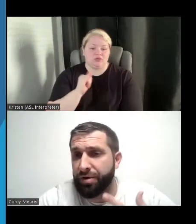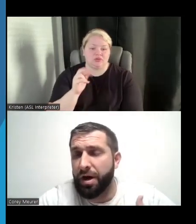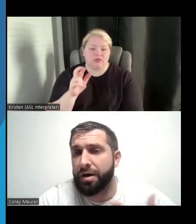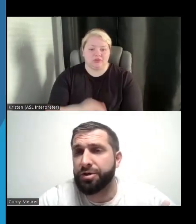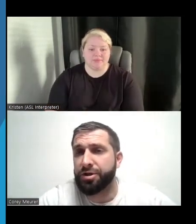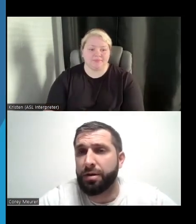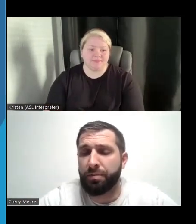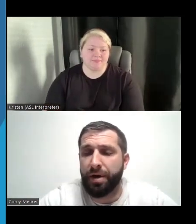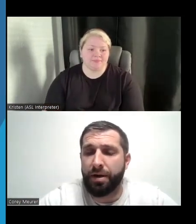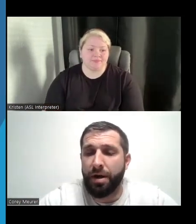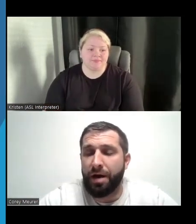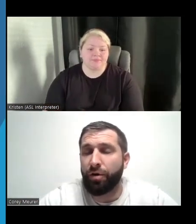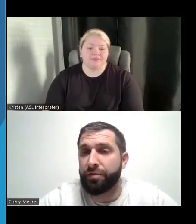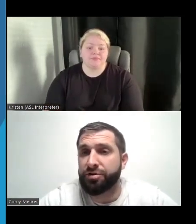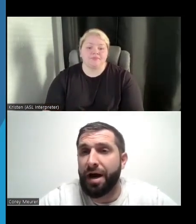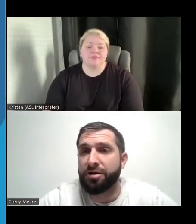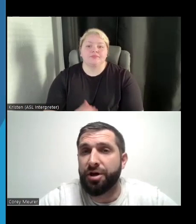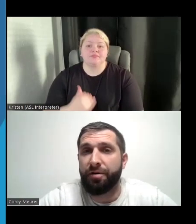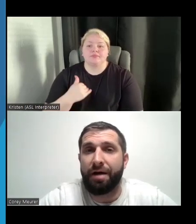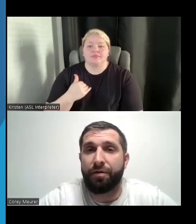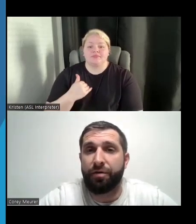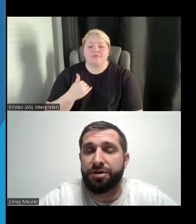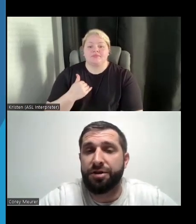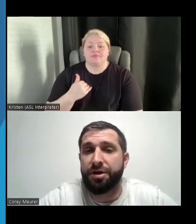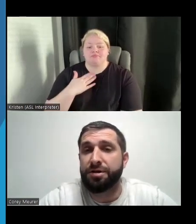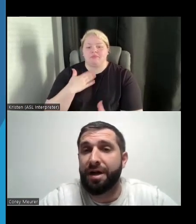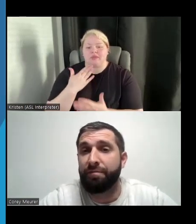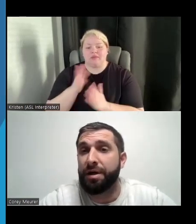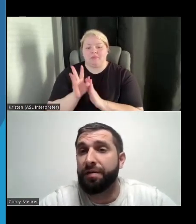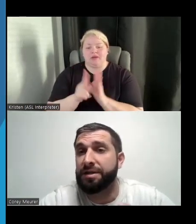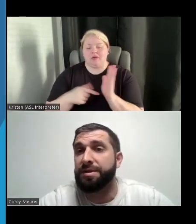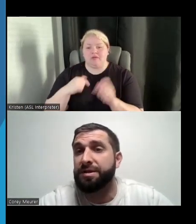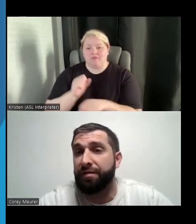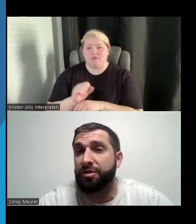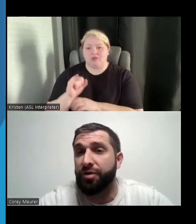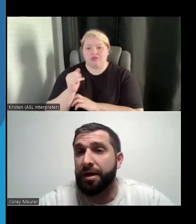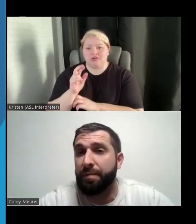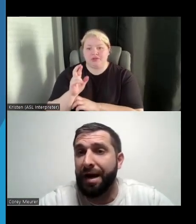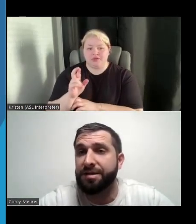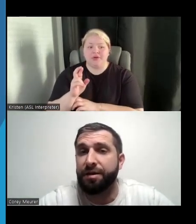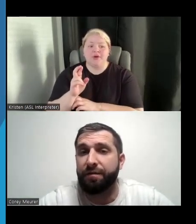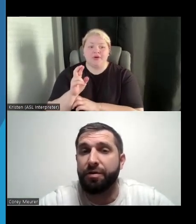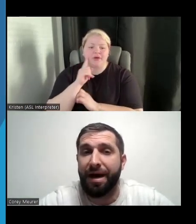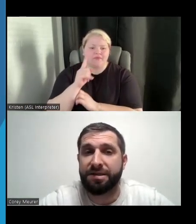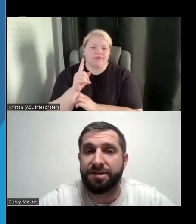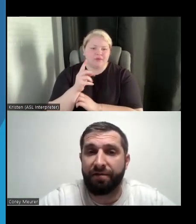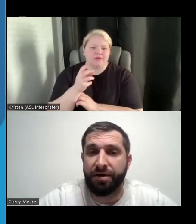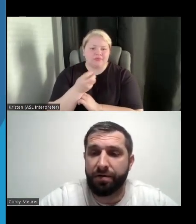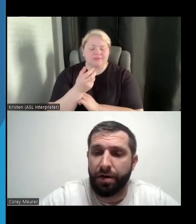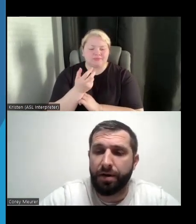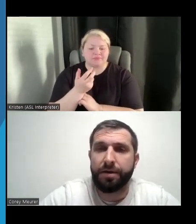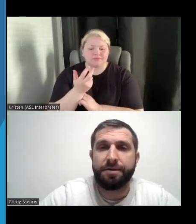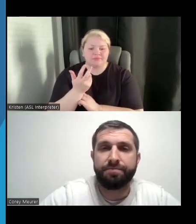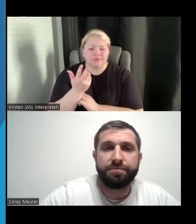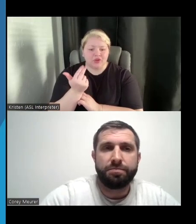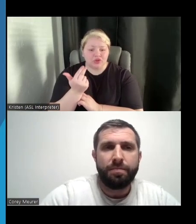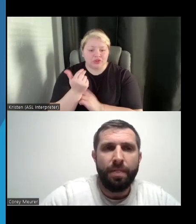background and history. I know we shared a little bit. I worked for JRI for 13 years, and I've been in this specific training capacity for the past 7.